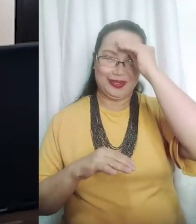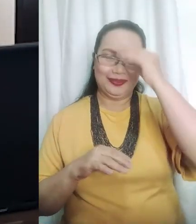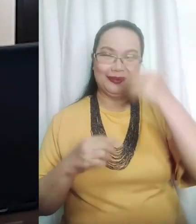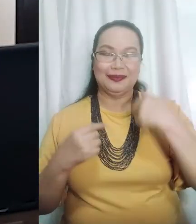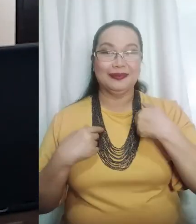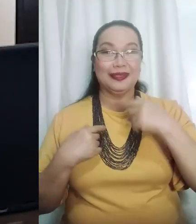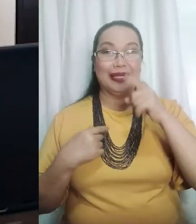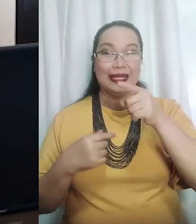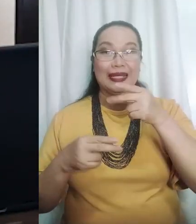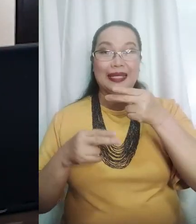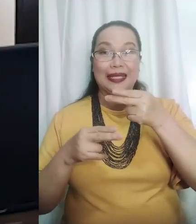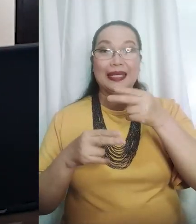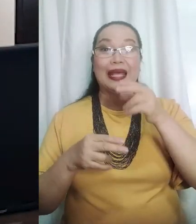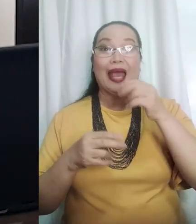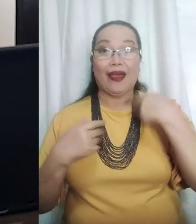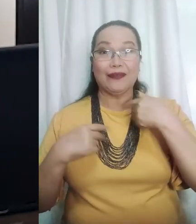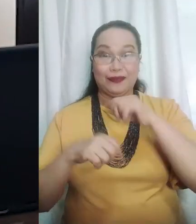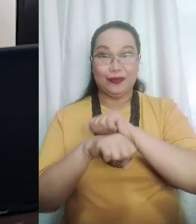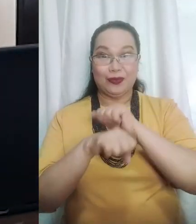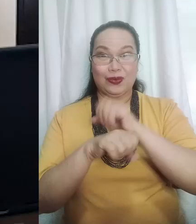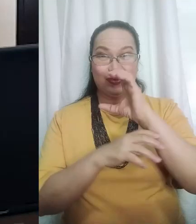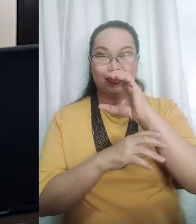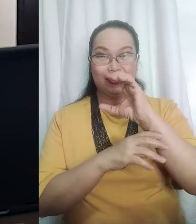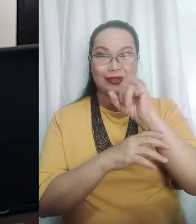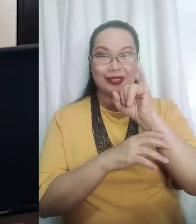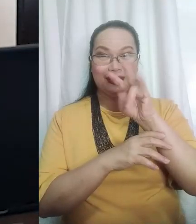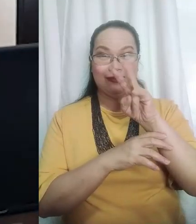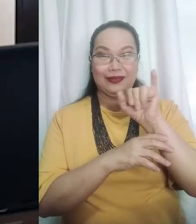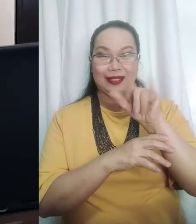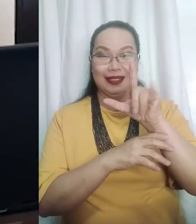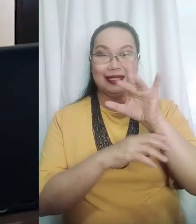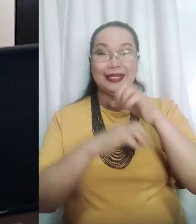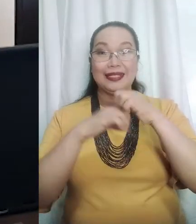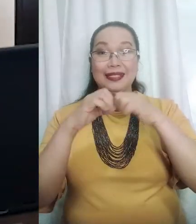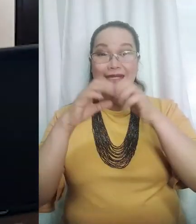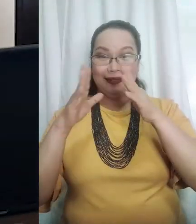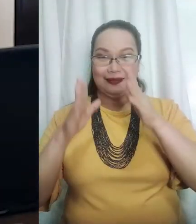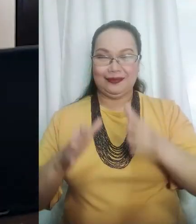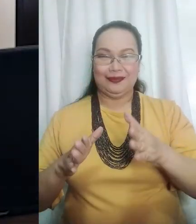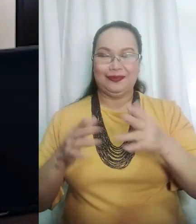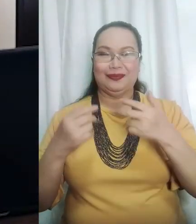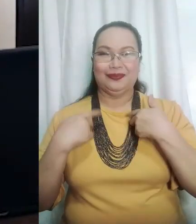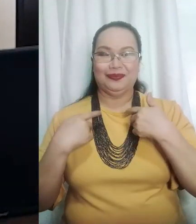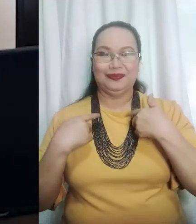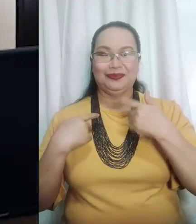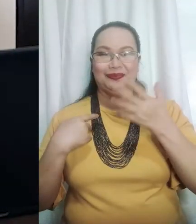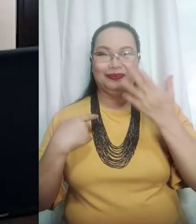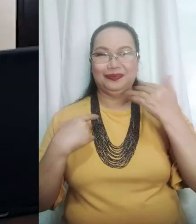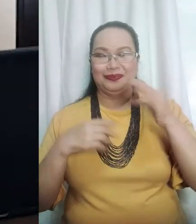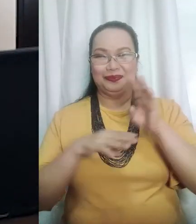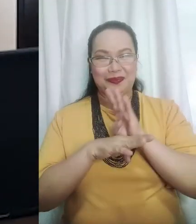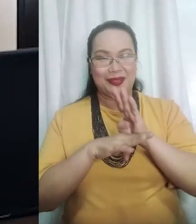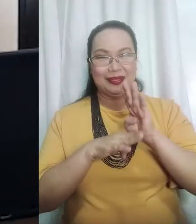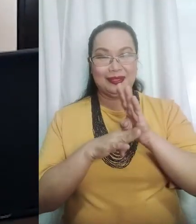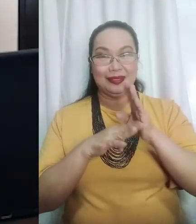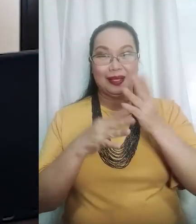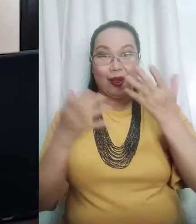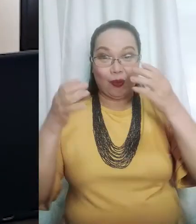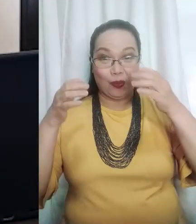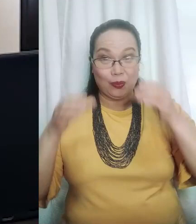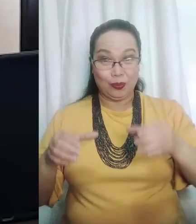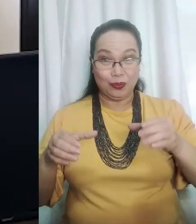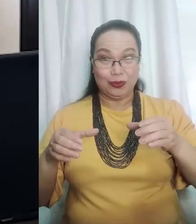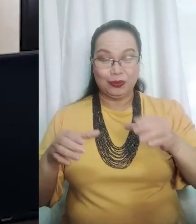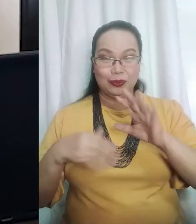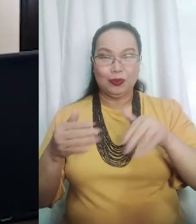civil engineer with my own construction and trading business. During the lockdown, all our